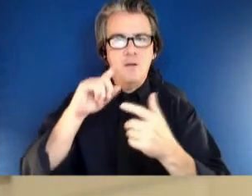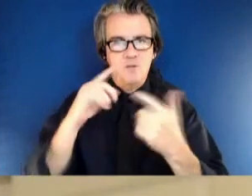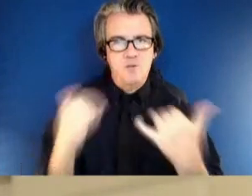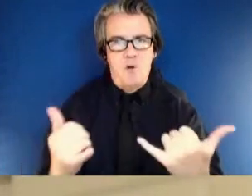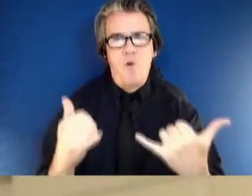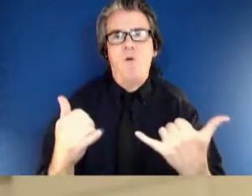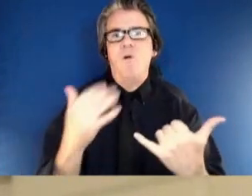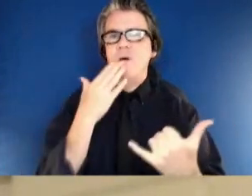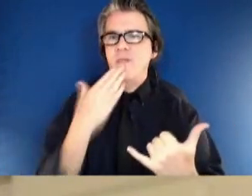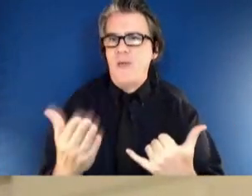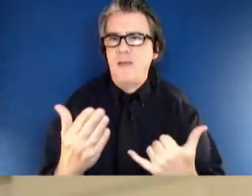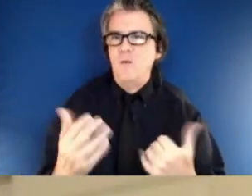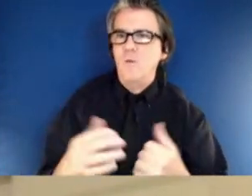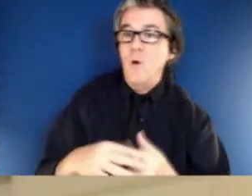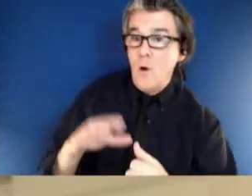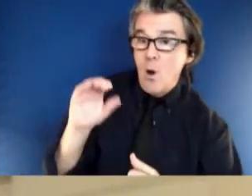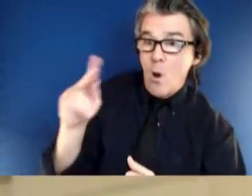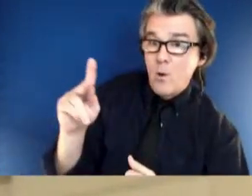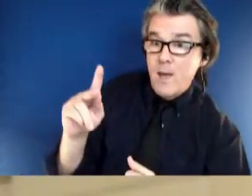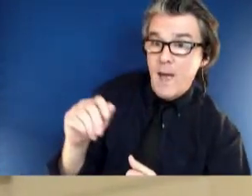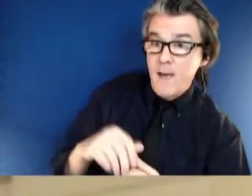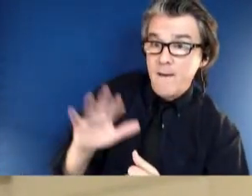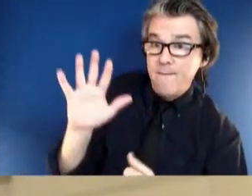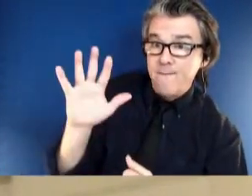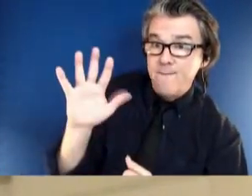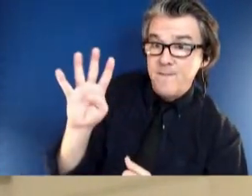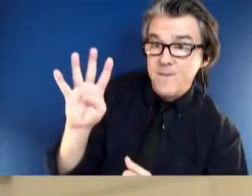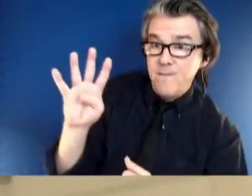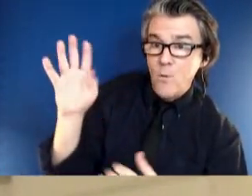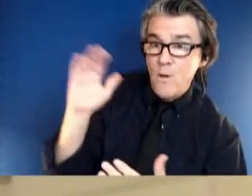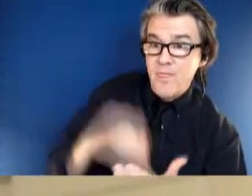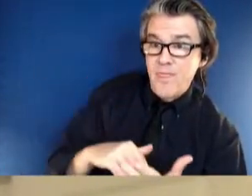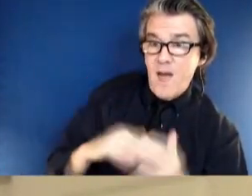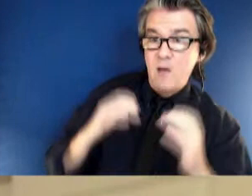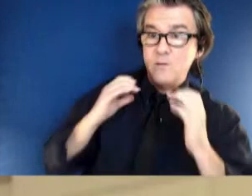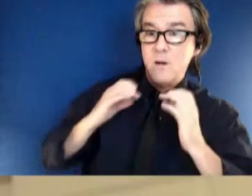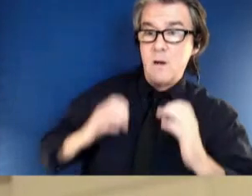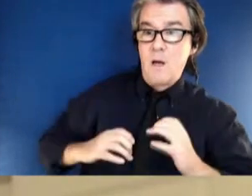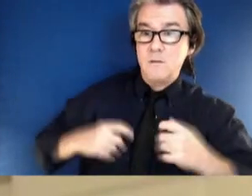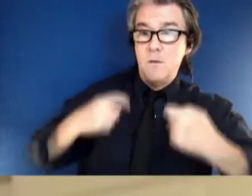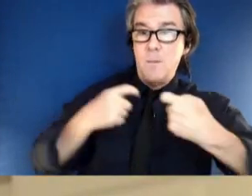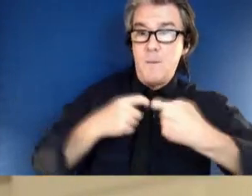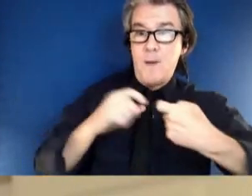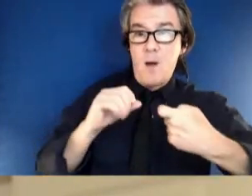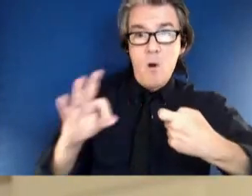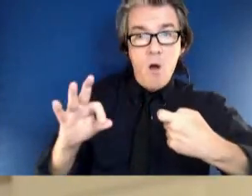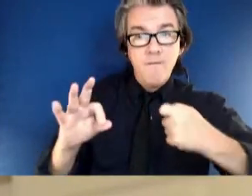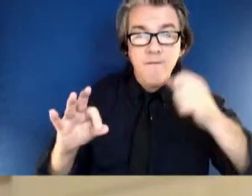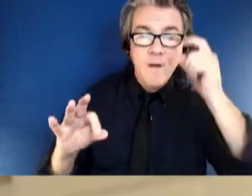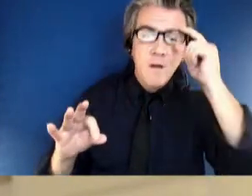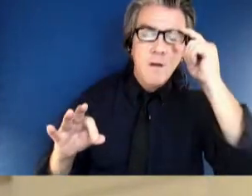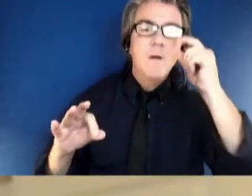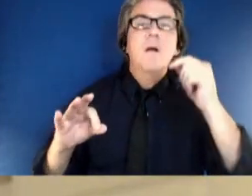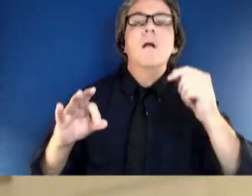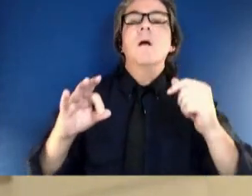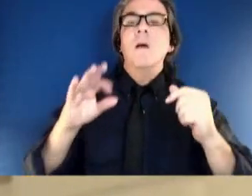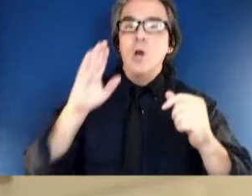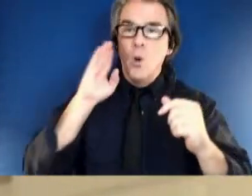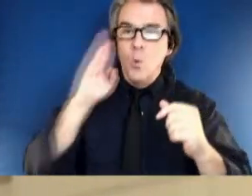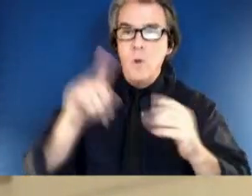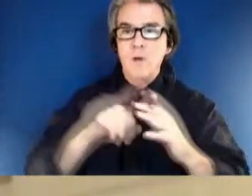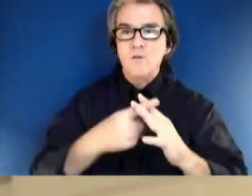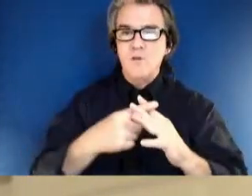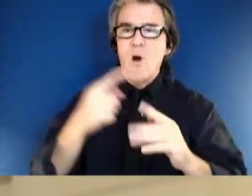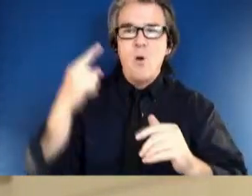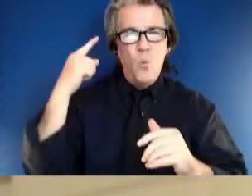was 54,000 customers in scope in 24 counties, and the earliest that power shutoffs could begin would be around